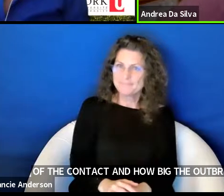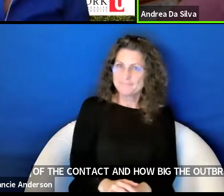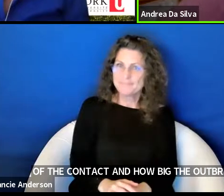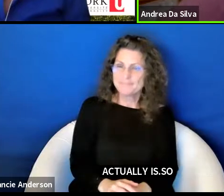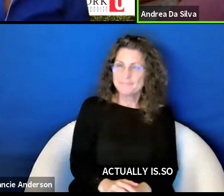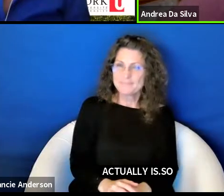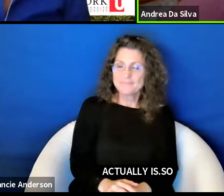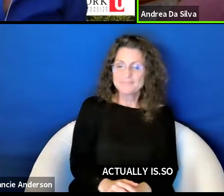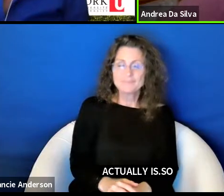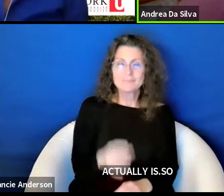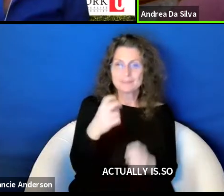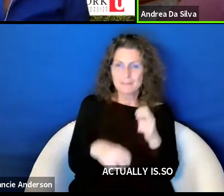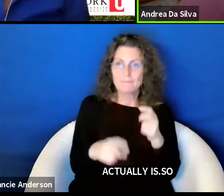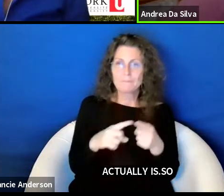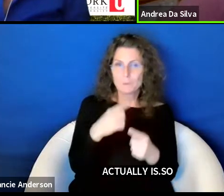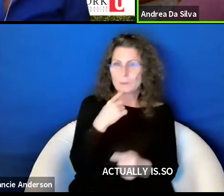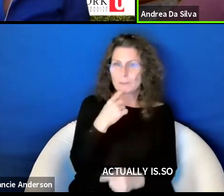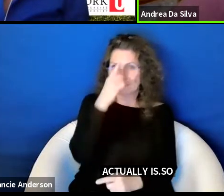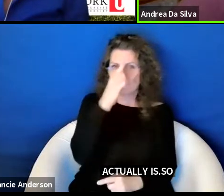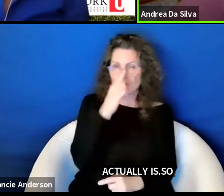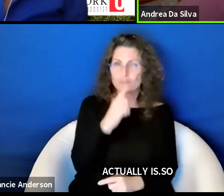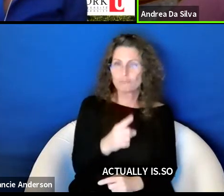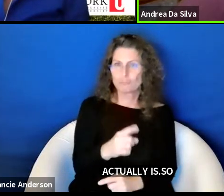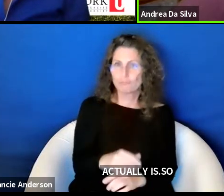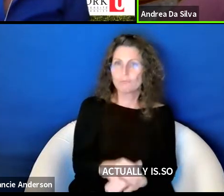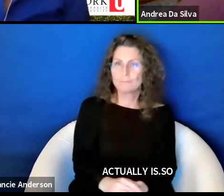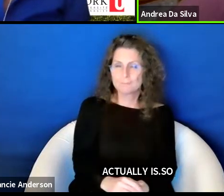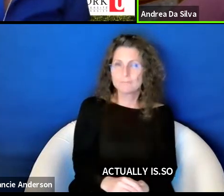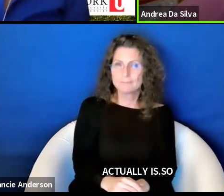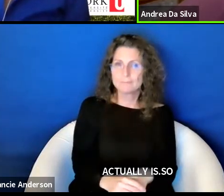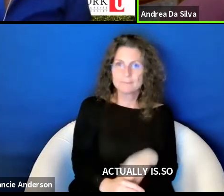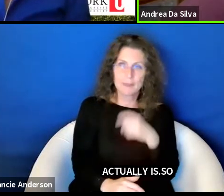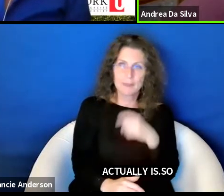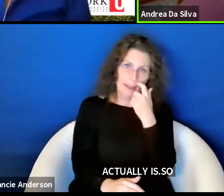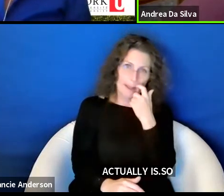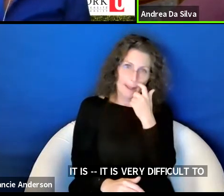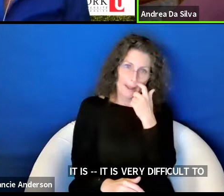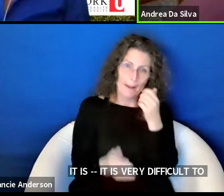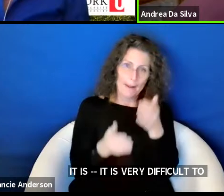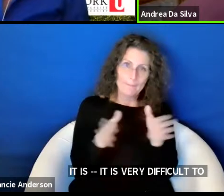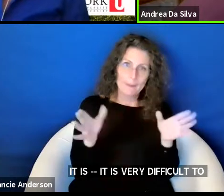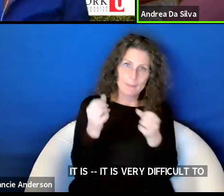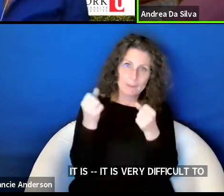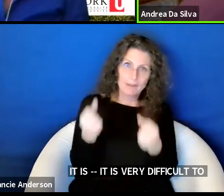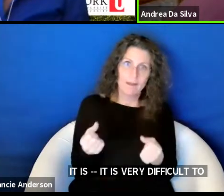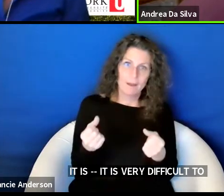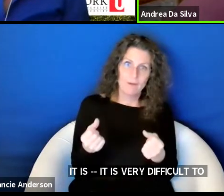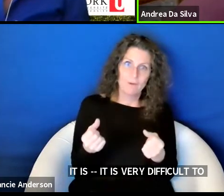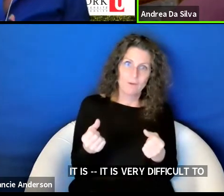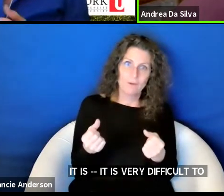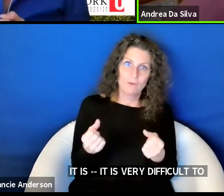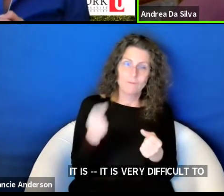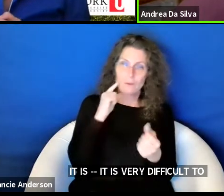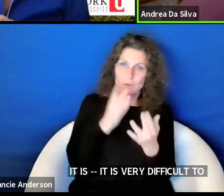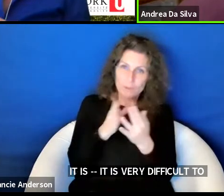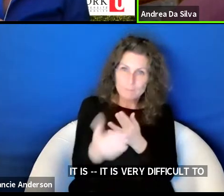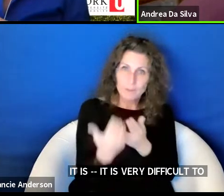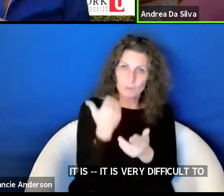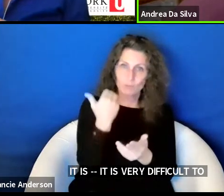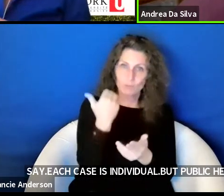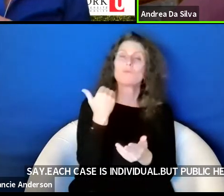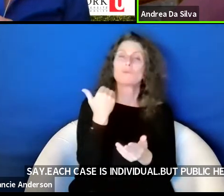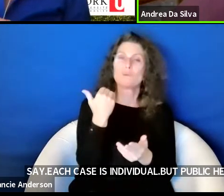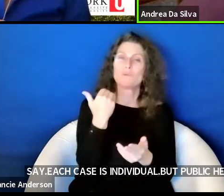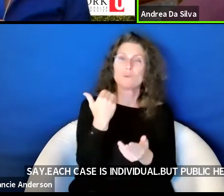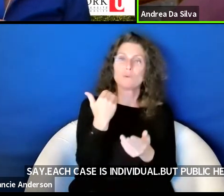very difficult to say. Each case is individual, but public health is being very transparent in this case. So